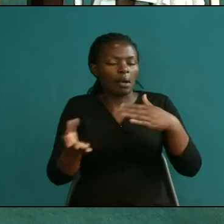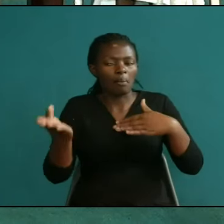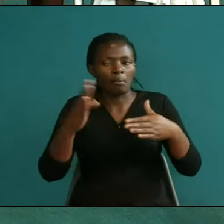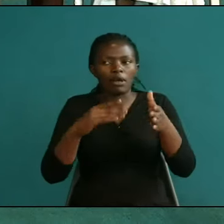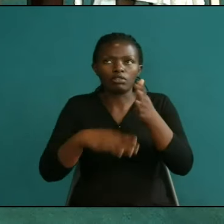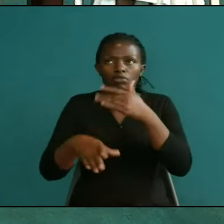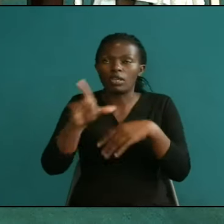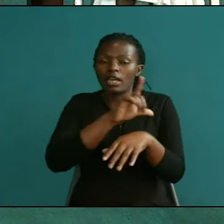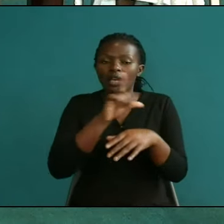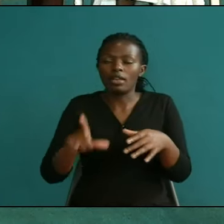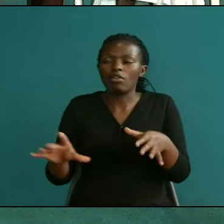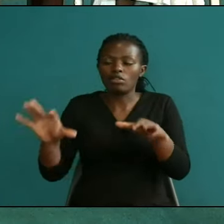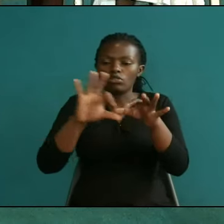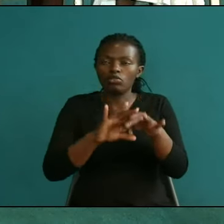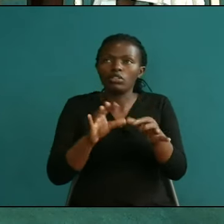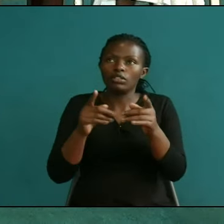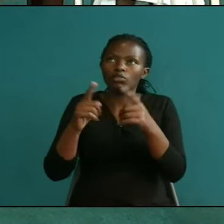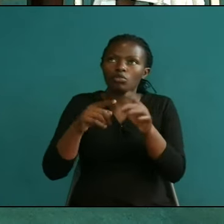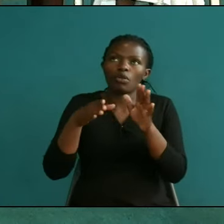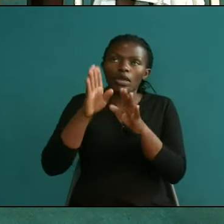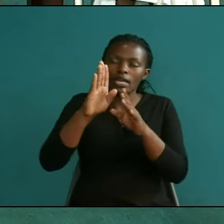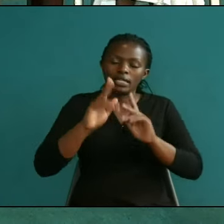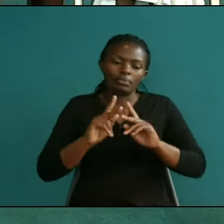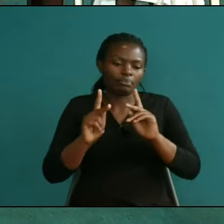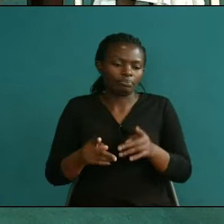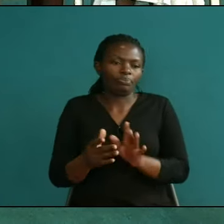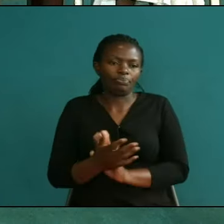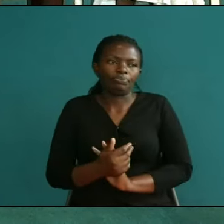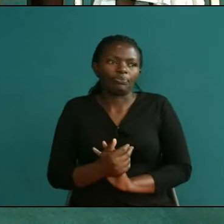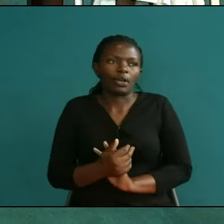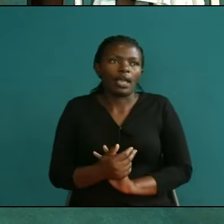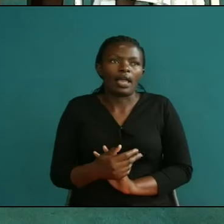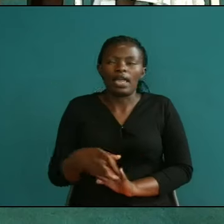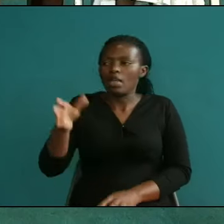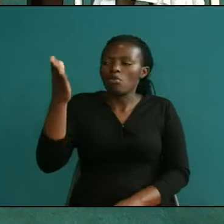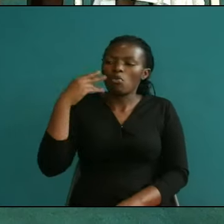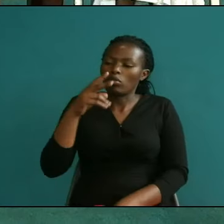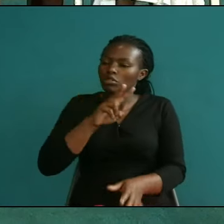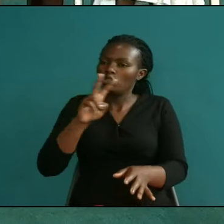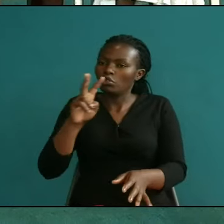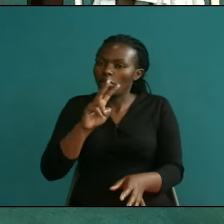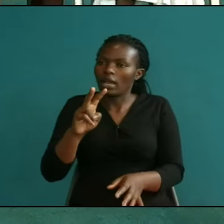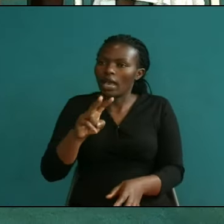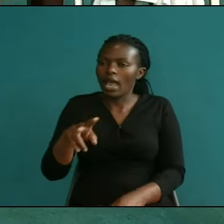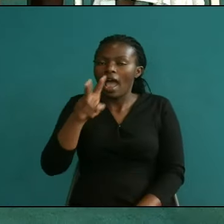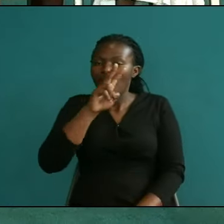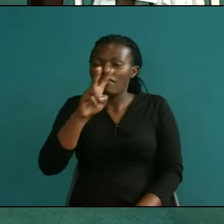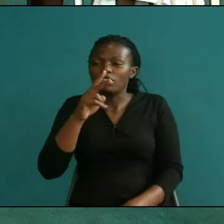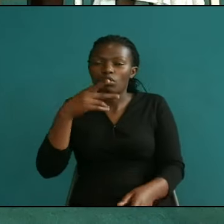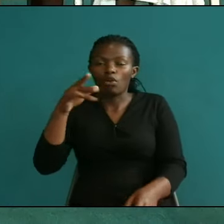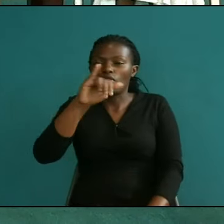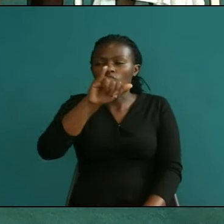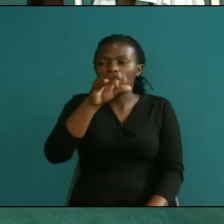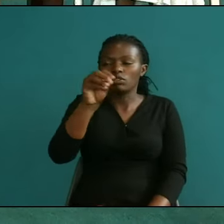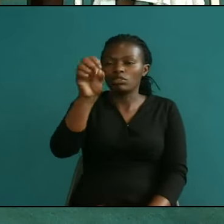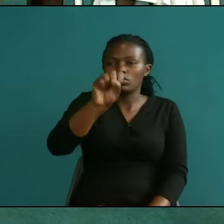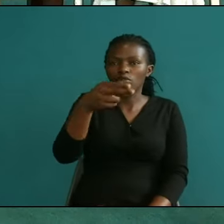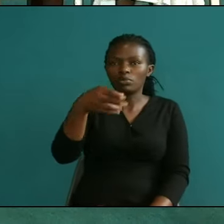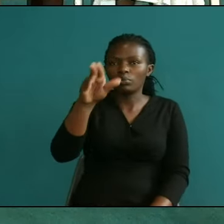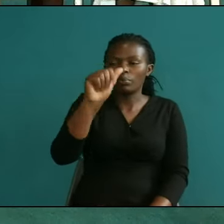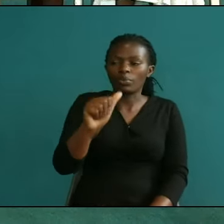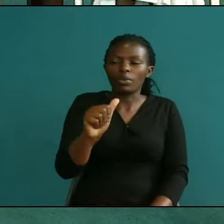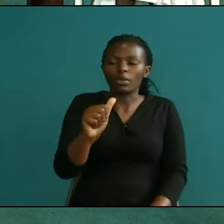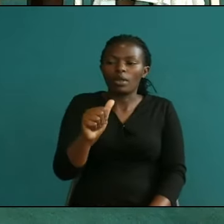people. Zechariah is shown a vision of Joshua, the high priest, standing before God with Satan accusing